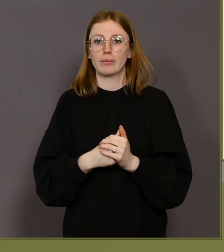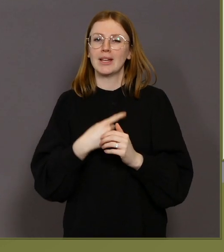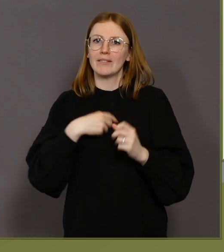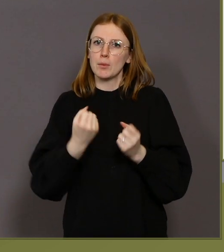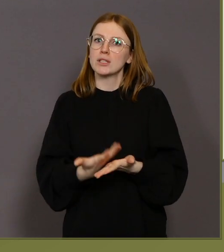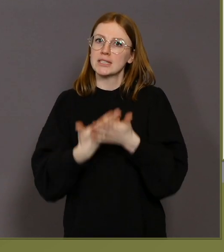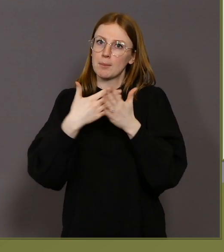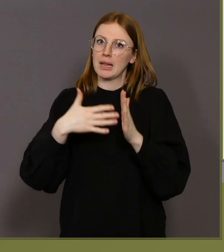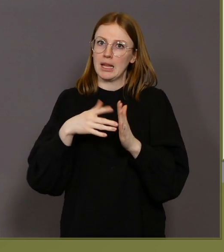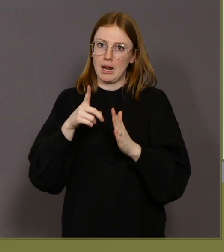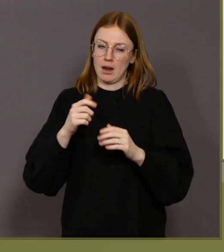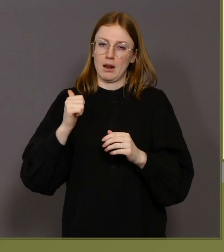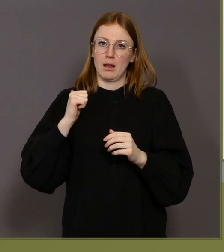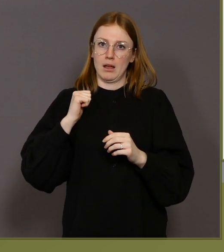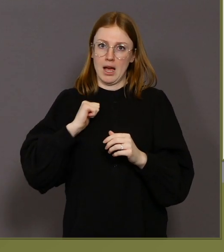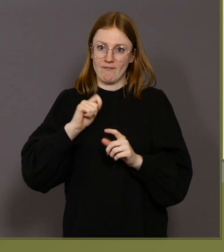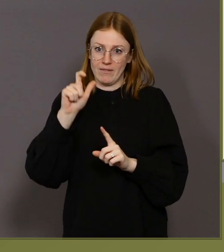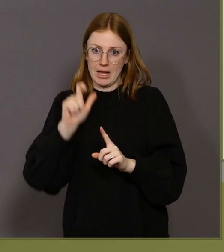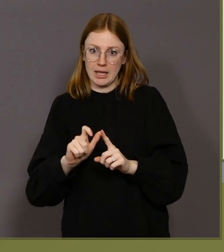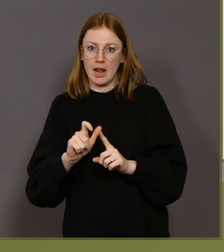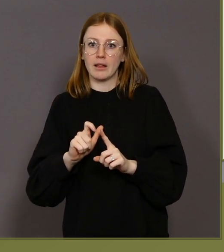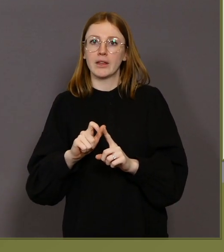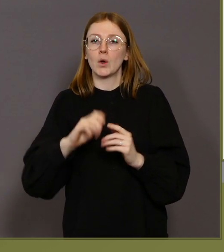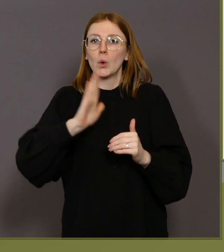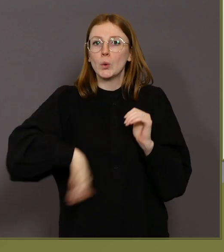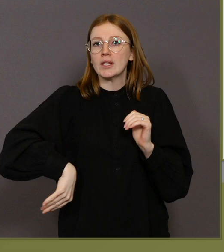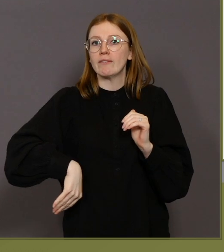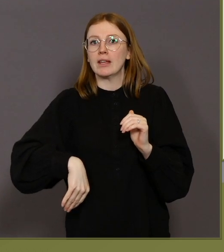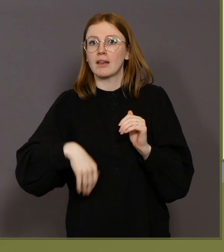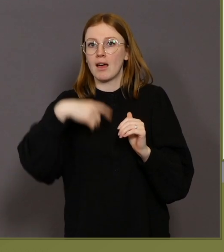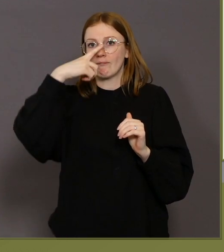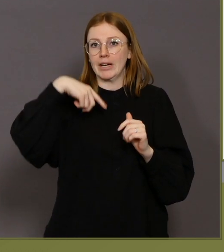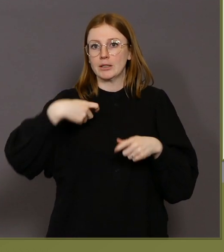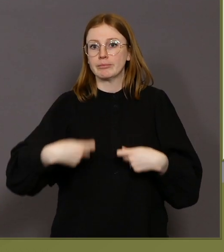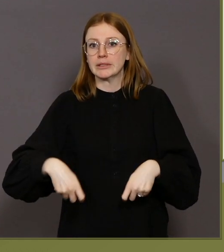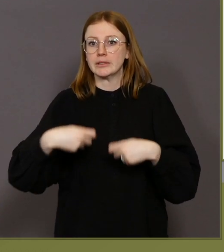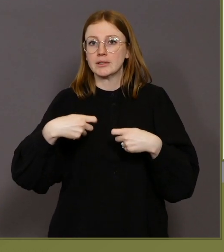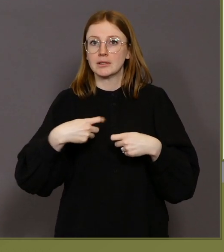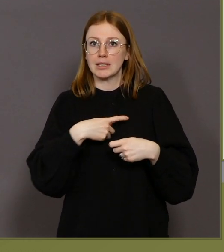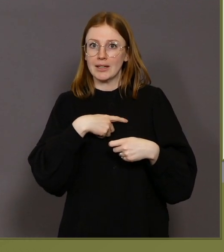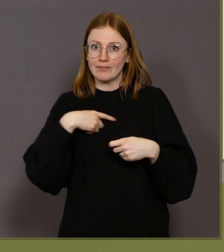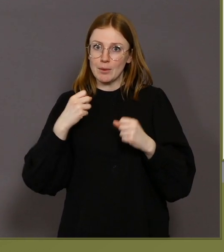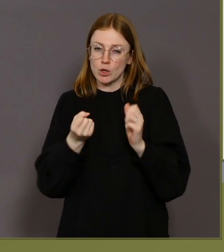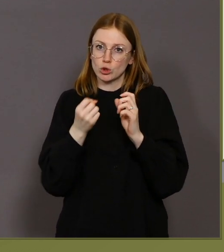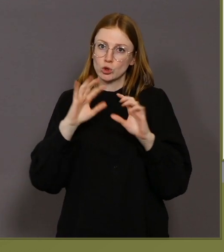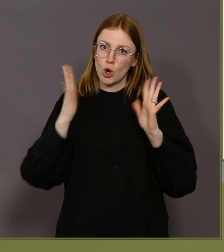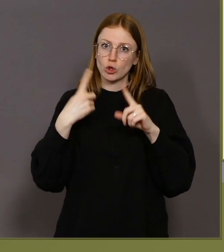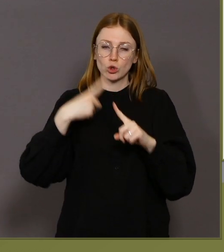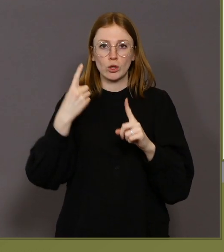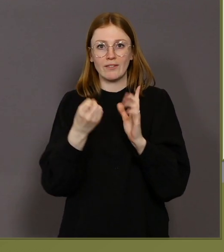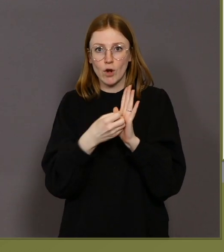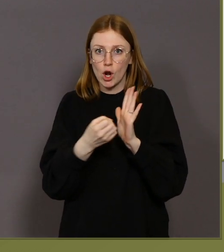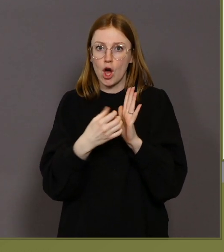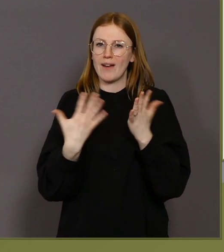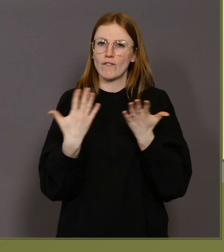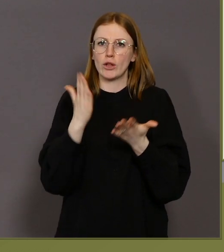to prevent input errors, to avoid them. So we give clear instructions, we give hints what a correct input would